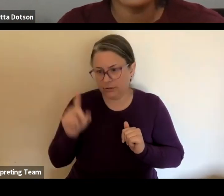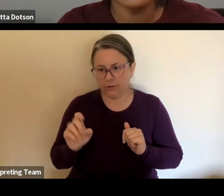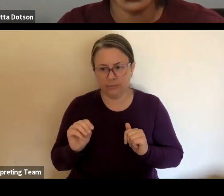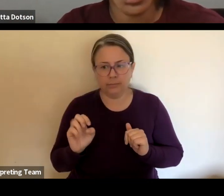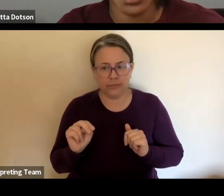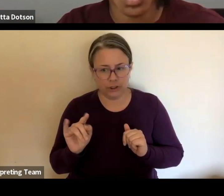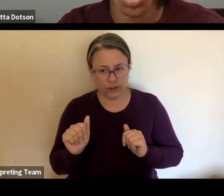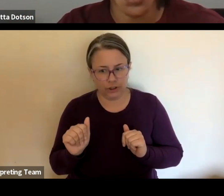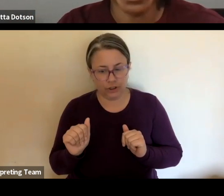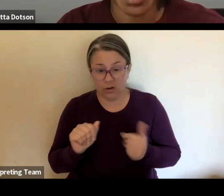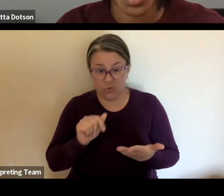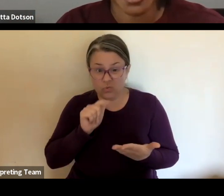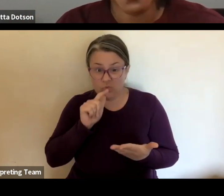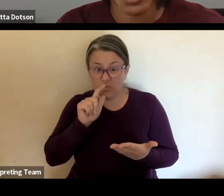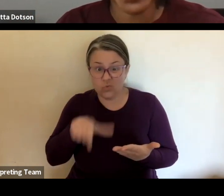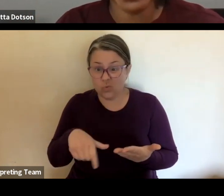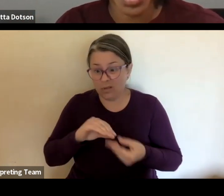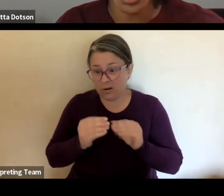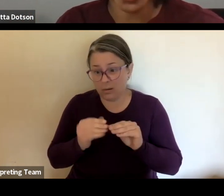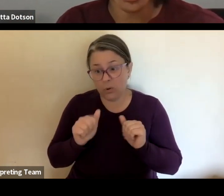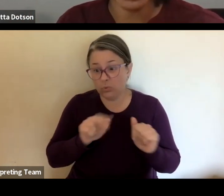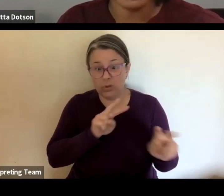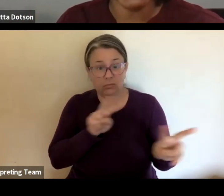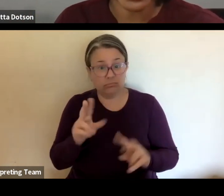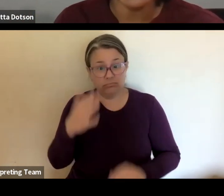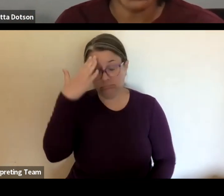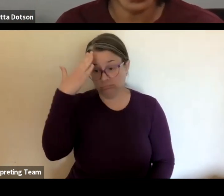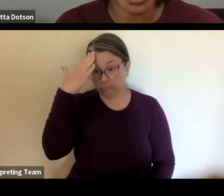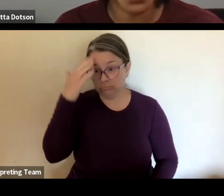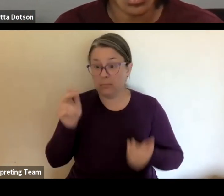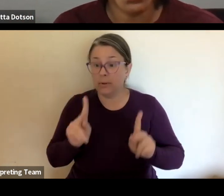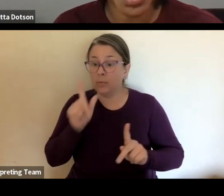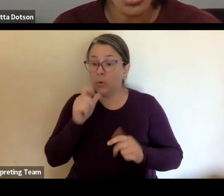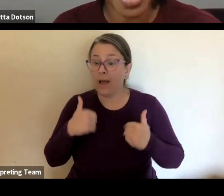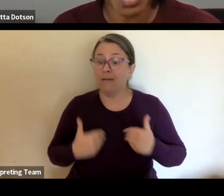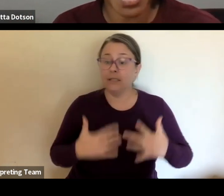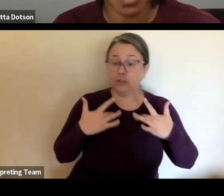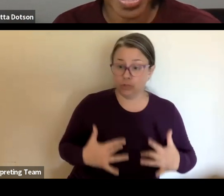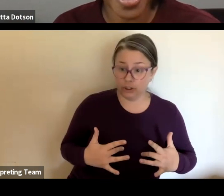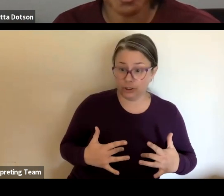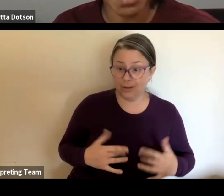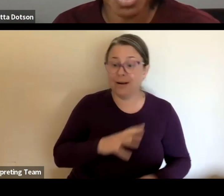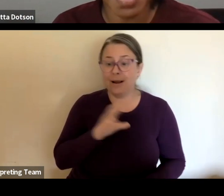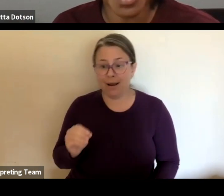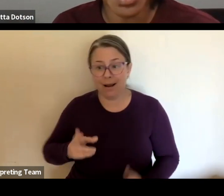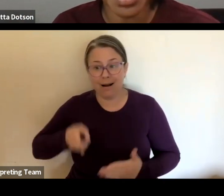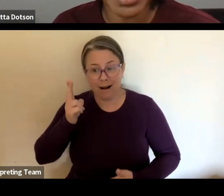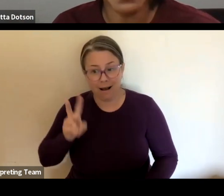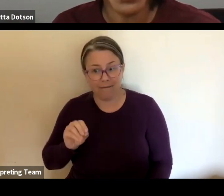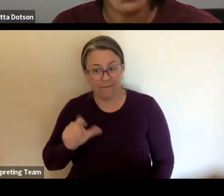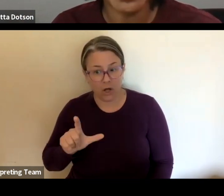matter hyperintensities had a huge risk of dementia. For people who had depression in the past month,